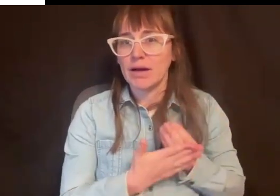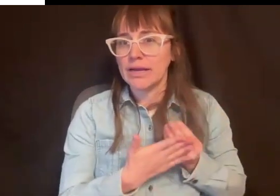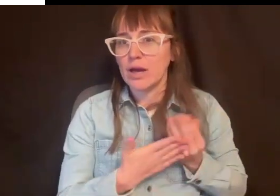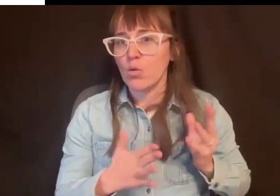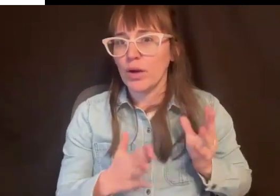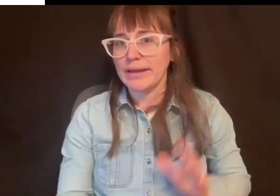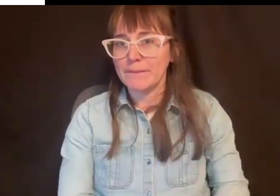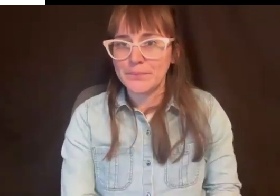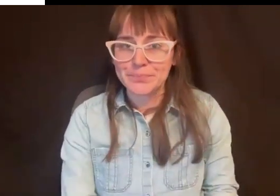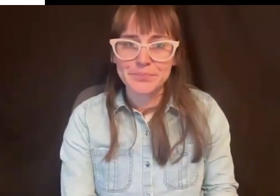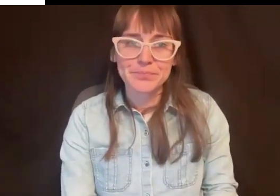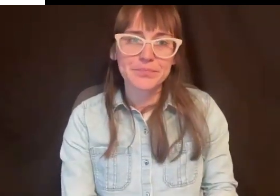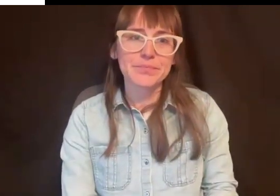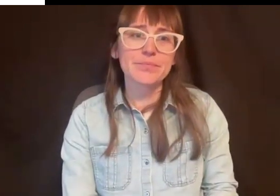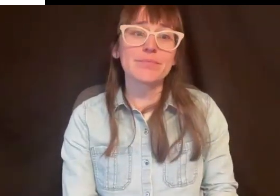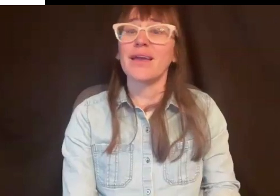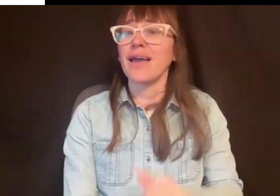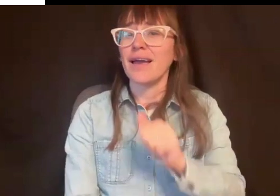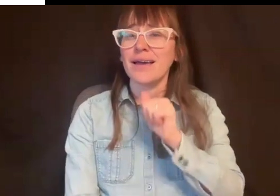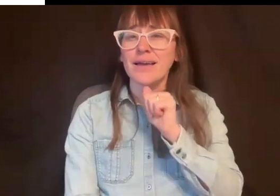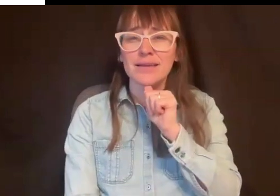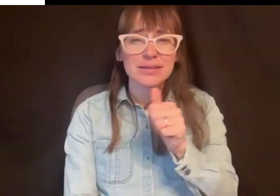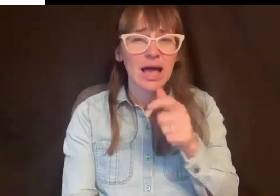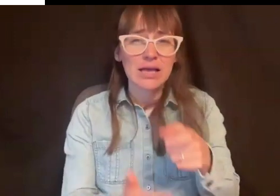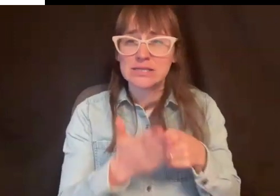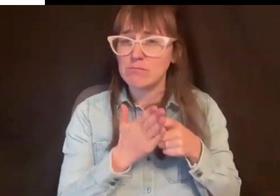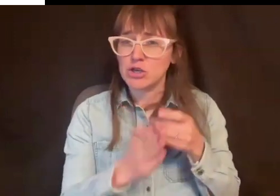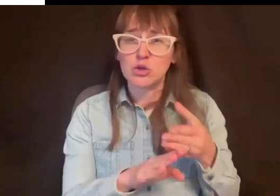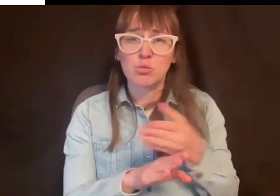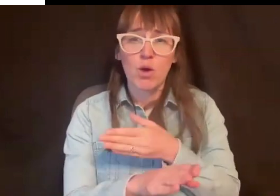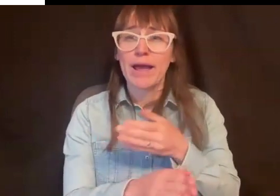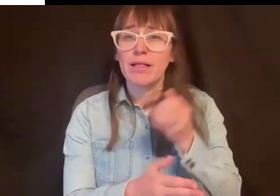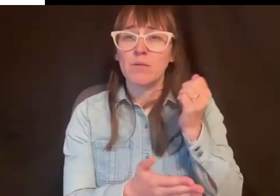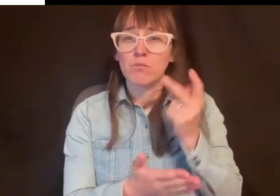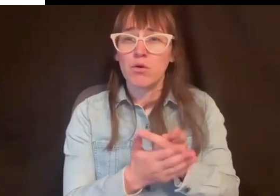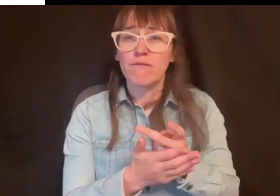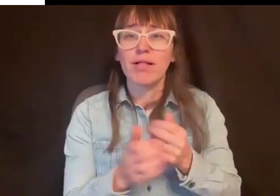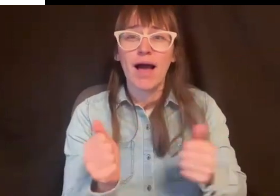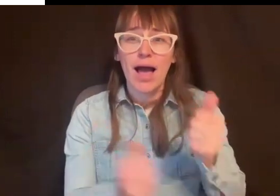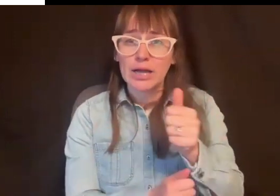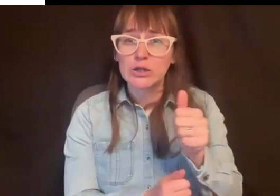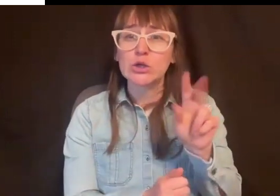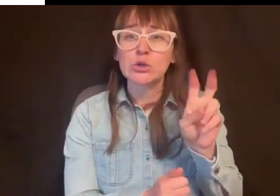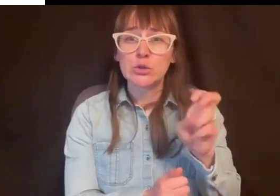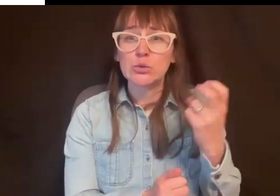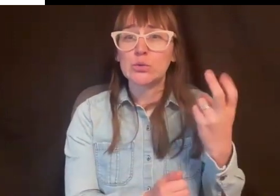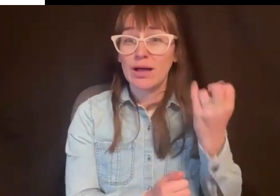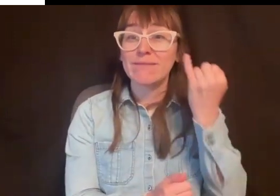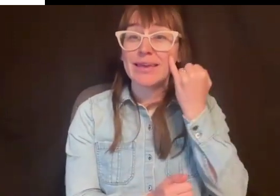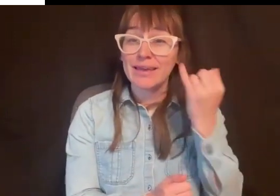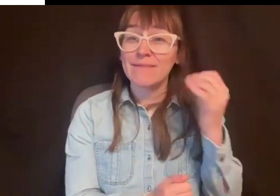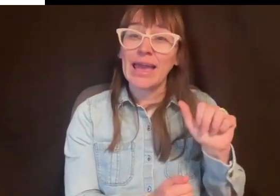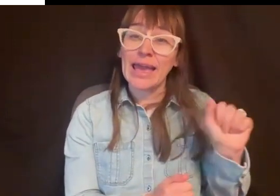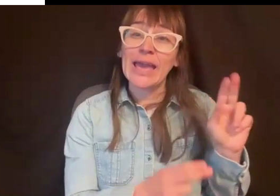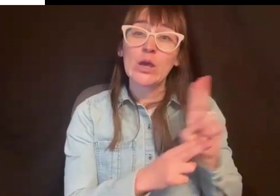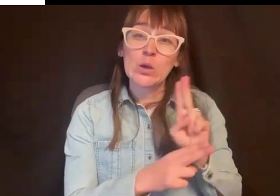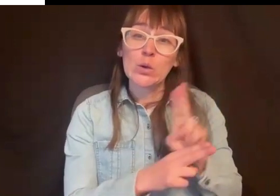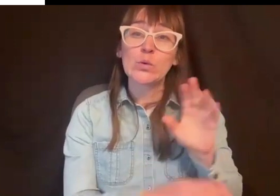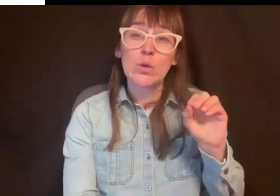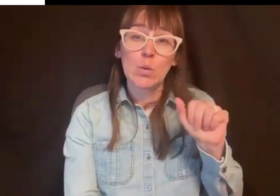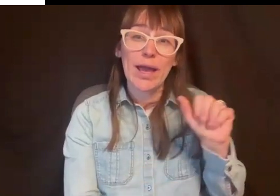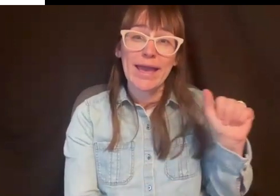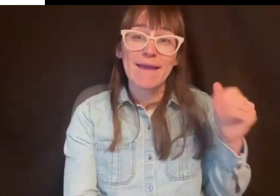An agreement is also not subject to prior approval under Section 212 if a AAA is using Older Americans Act funding to pay an entity to meet